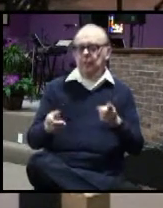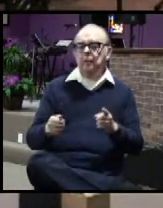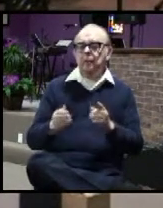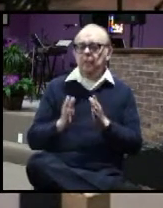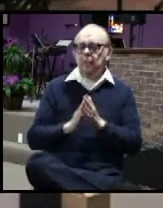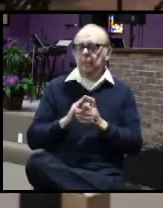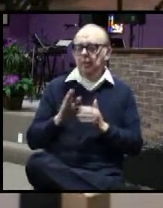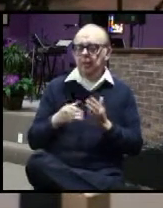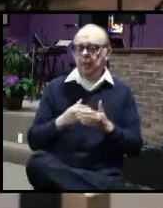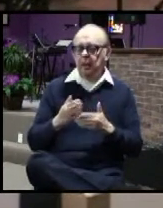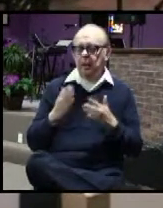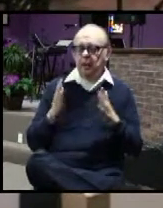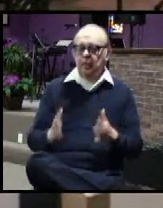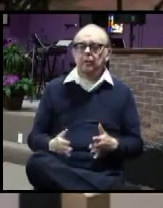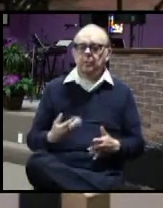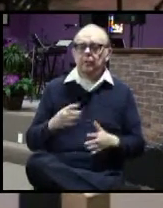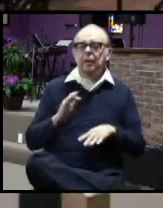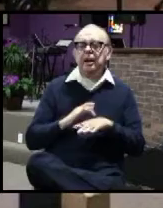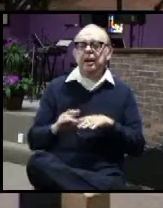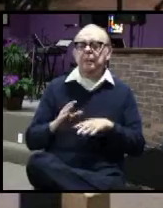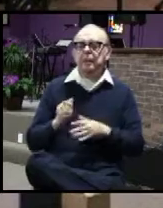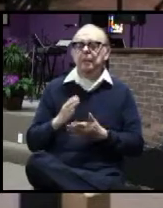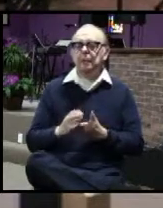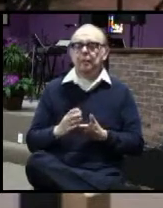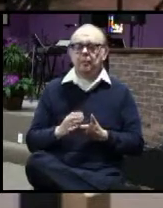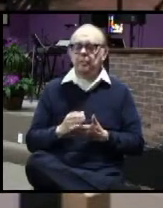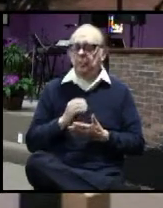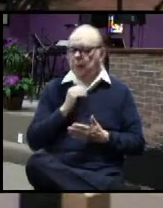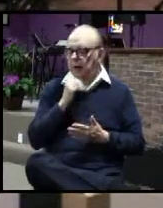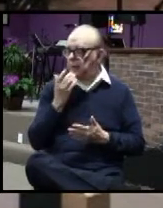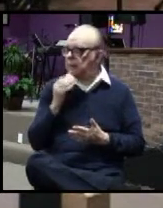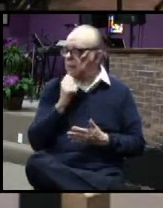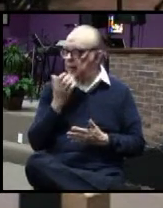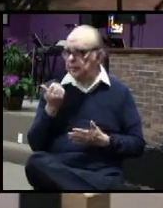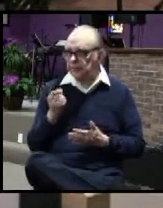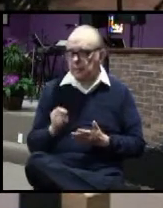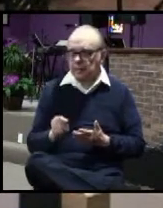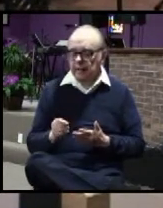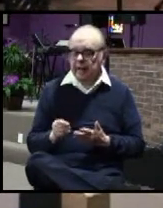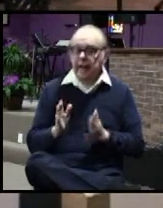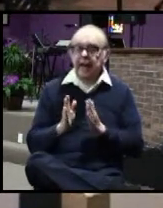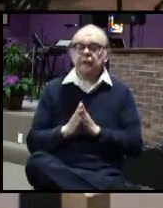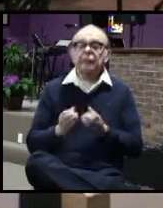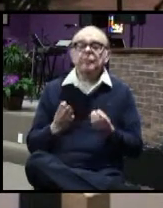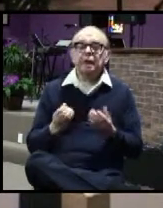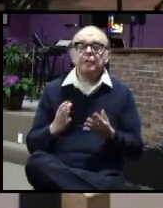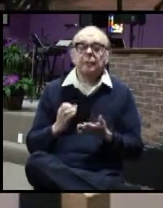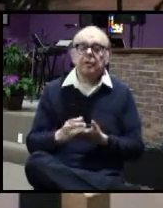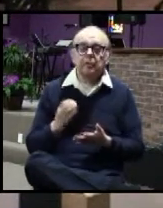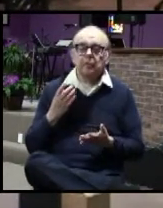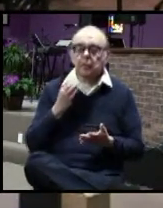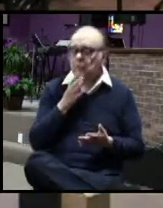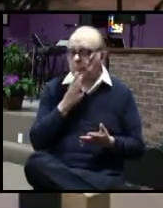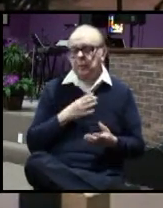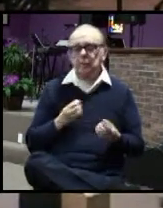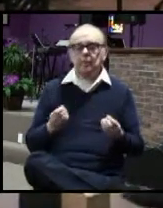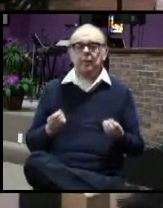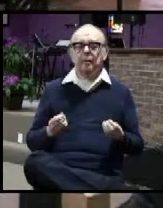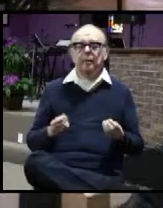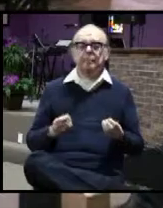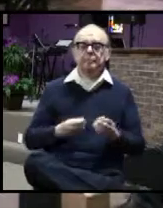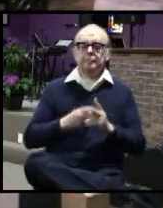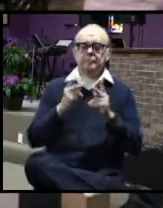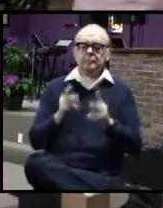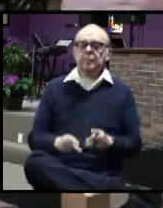your neighbors for empty jars. Don't ask for a few. Ask for many." So you know what she did? She went around to every one of